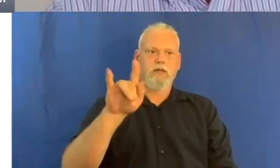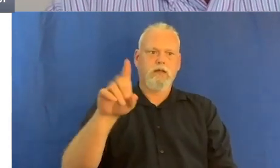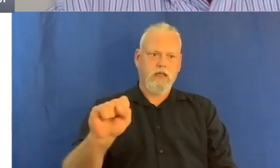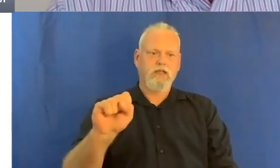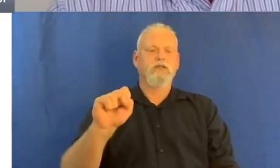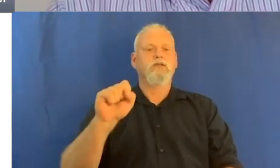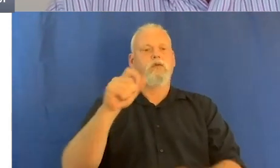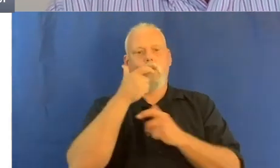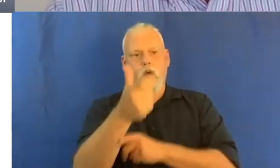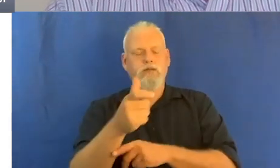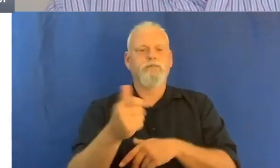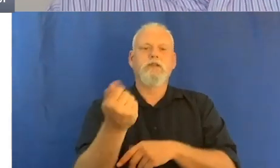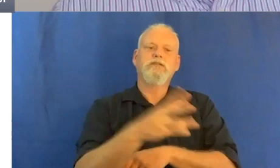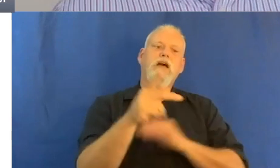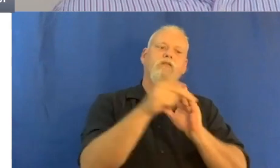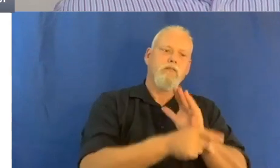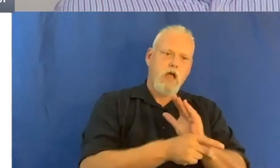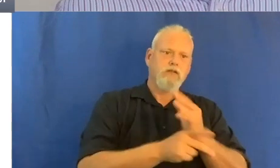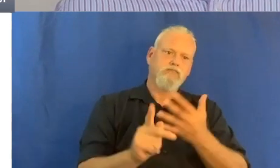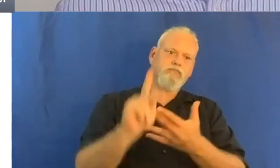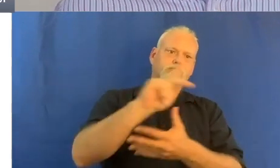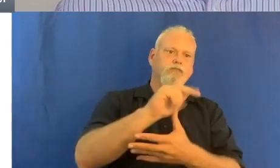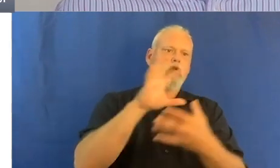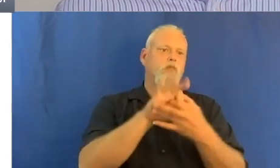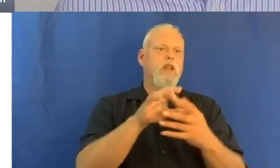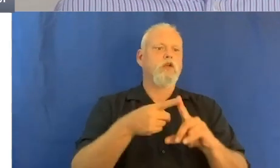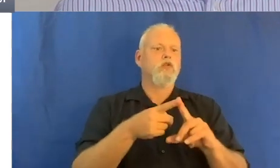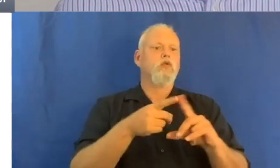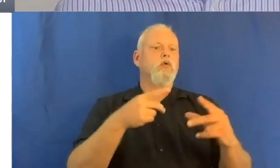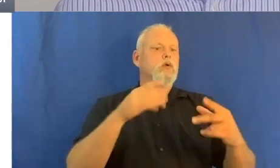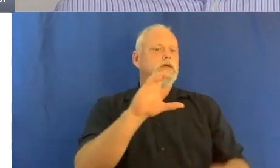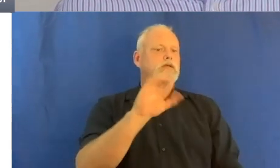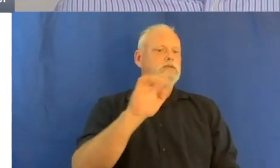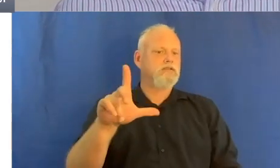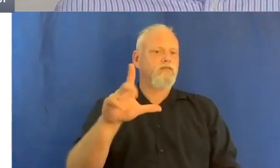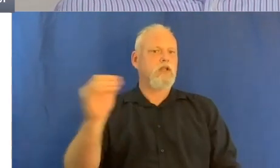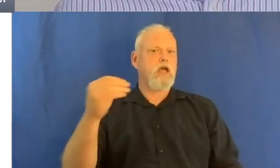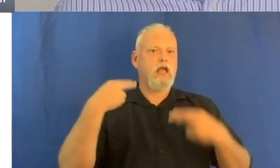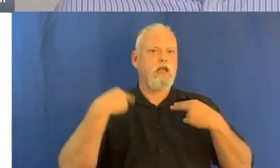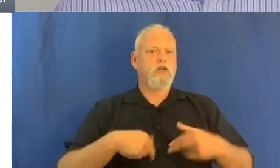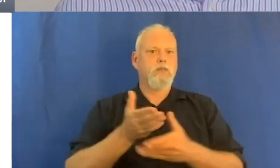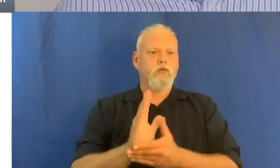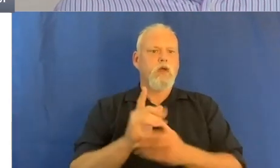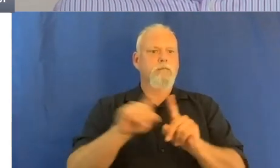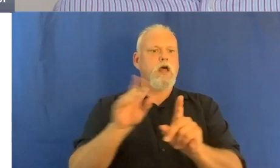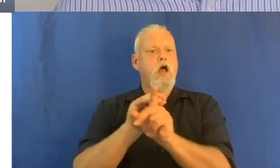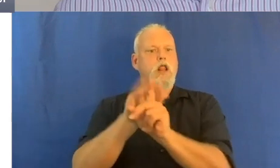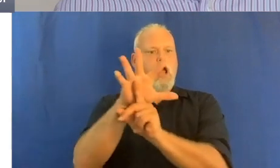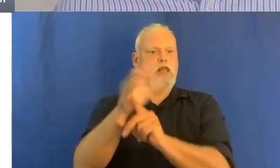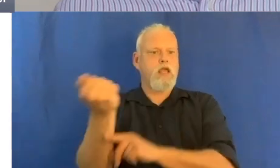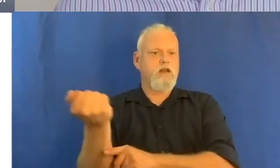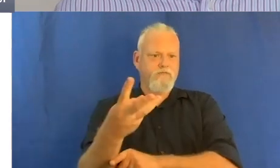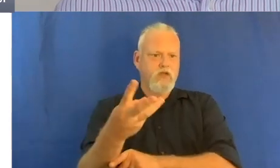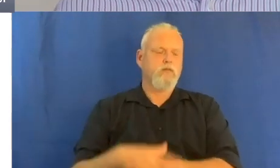policy priorities related to civil rights and human rights, but I'll highlight a few,